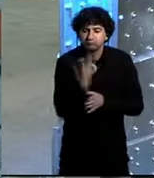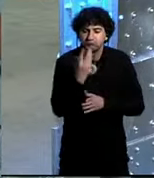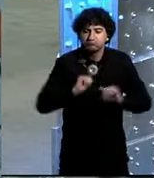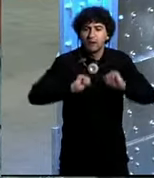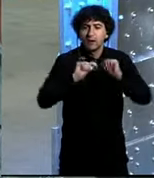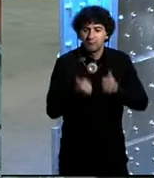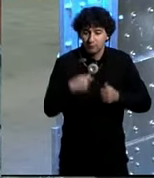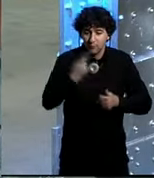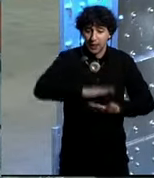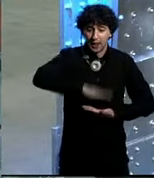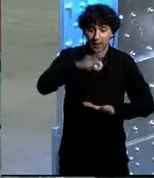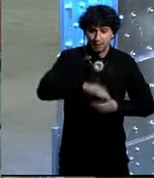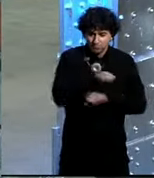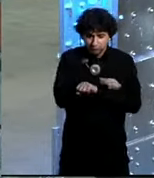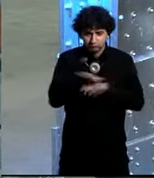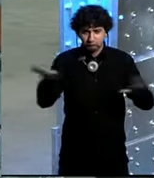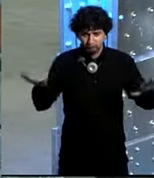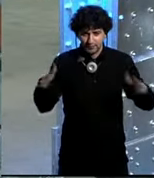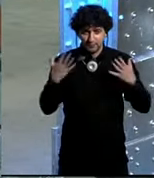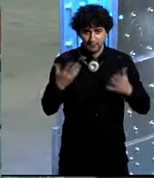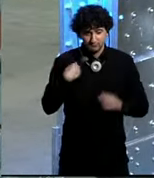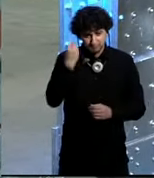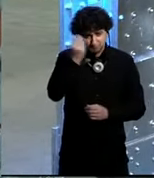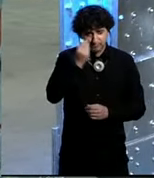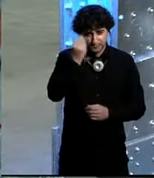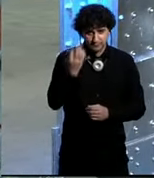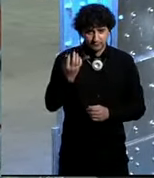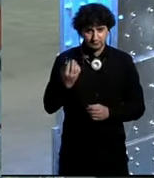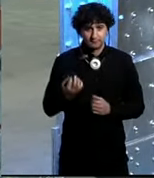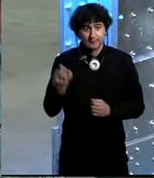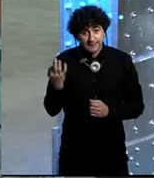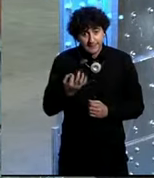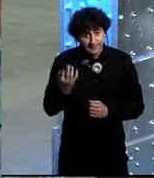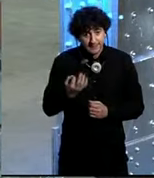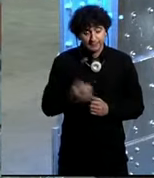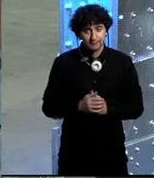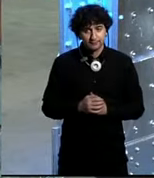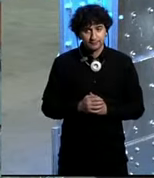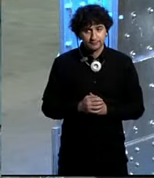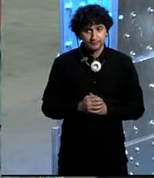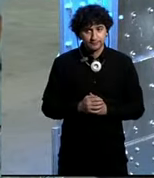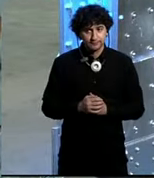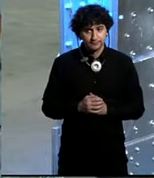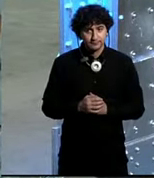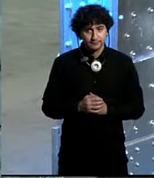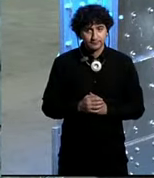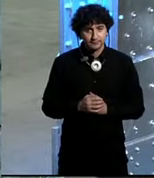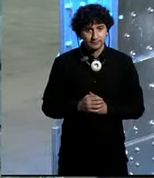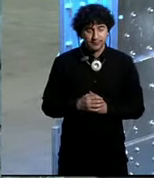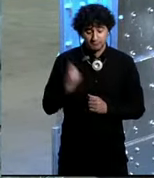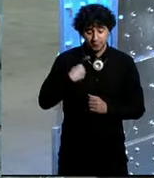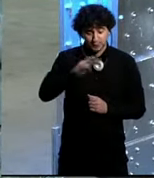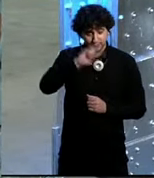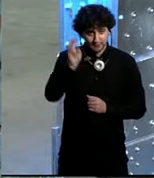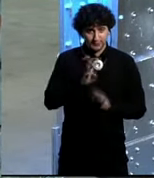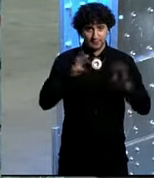It should depend on the product and whether or not it is possible to do so. But I think it would be wrong to say, no, I'm going to do this,